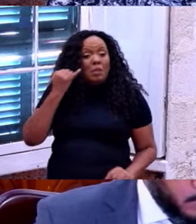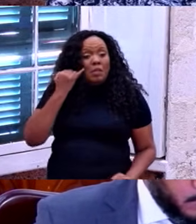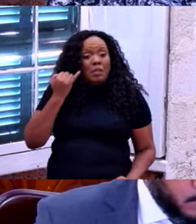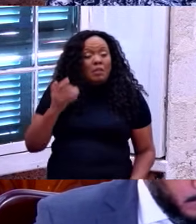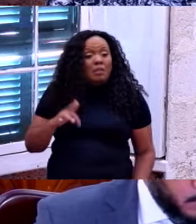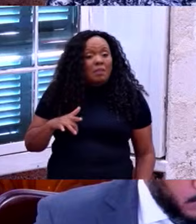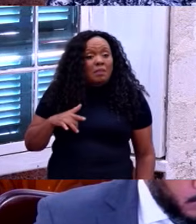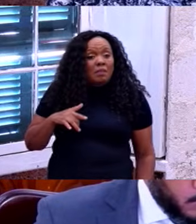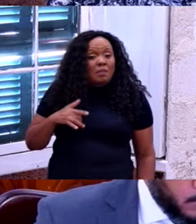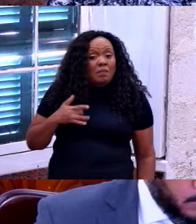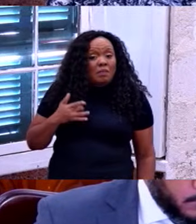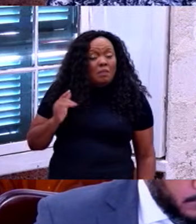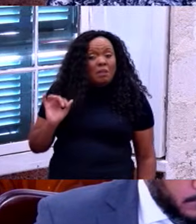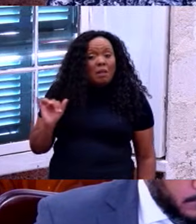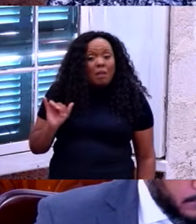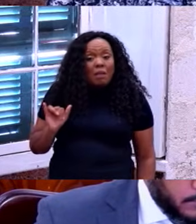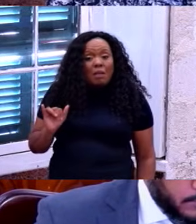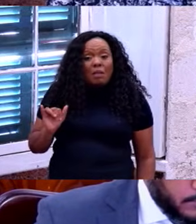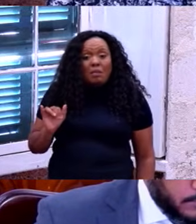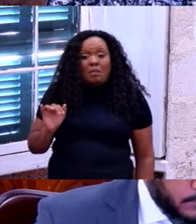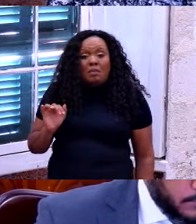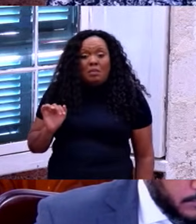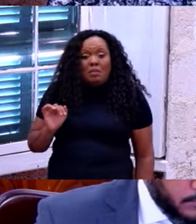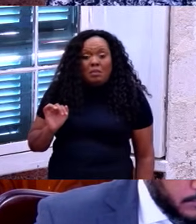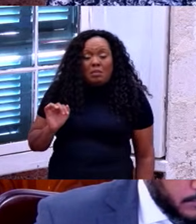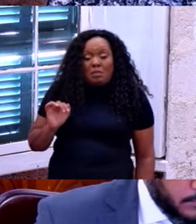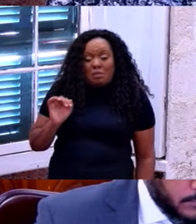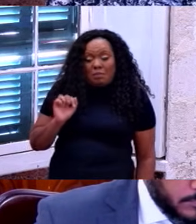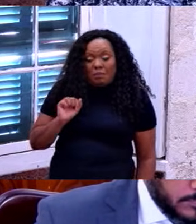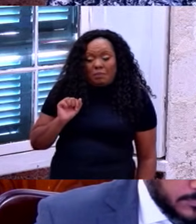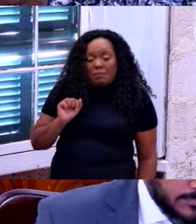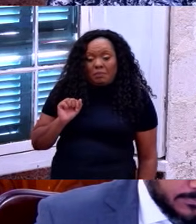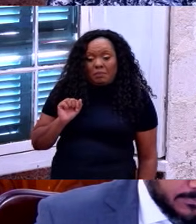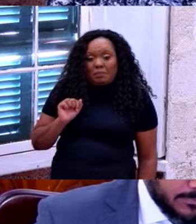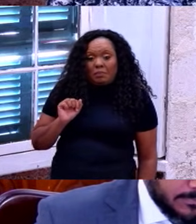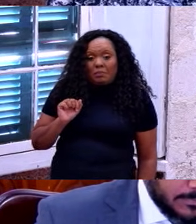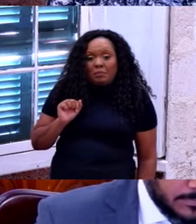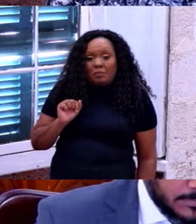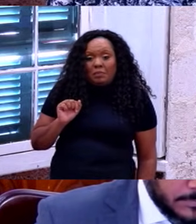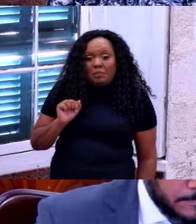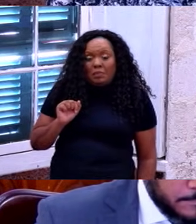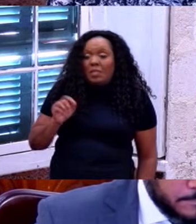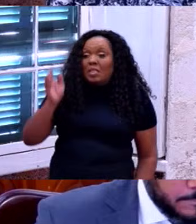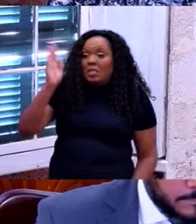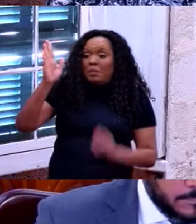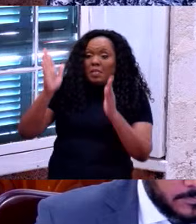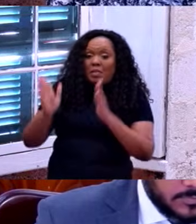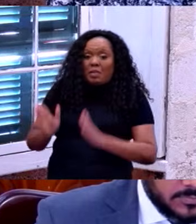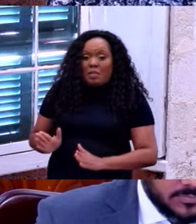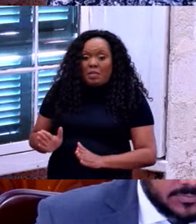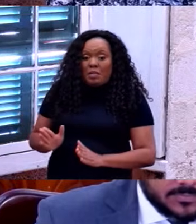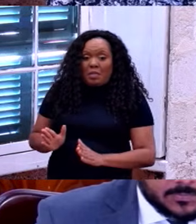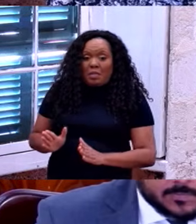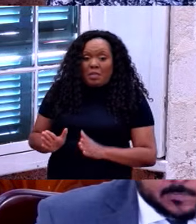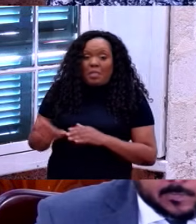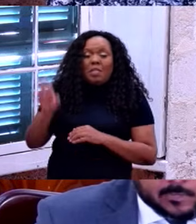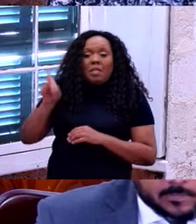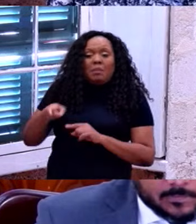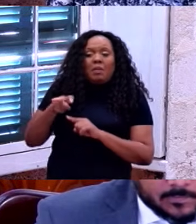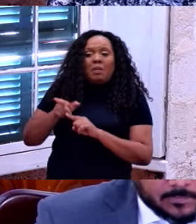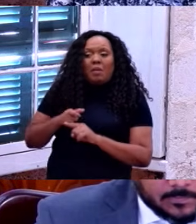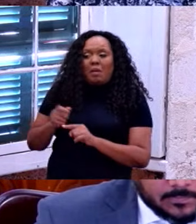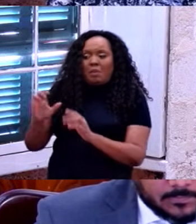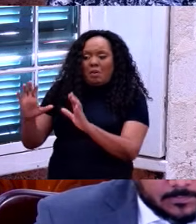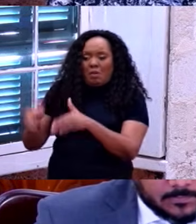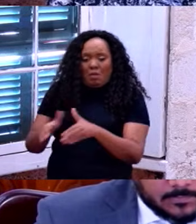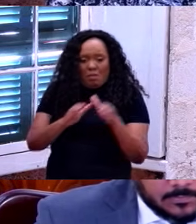that the impending Speaker should come from a house. And so that person who